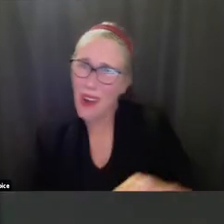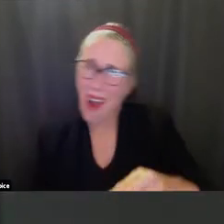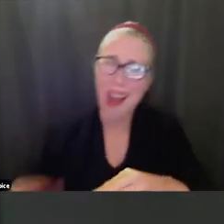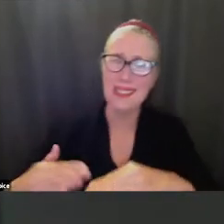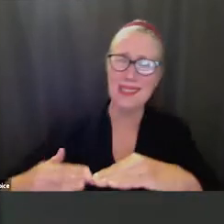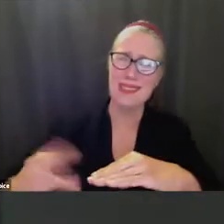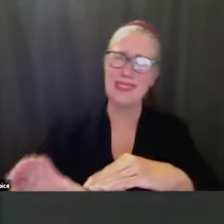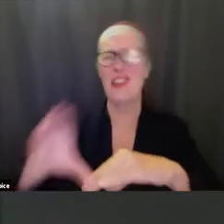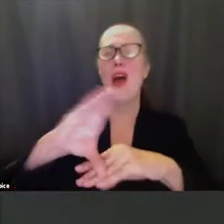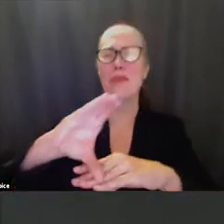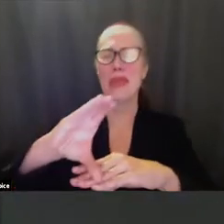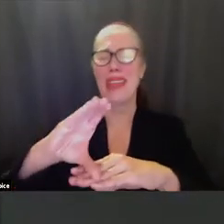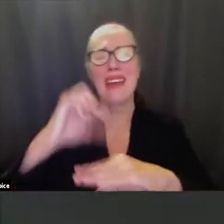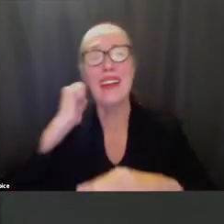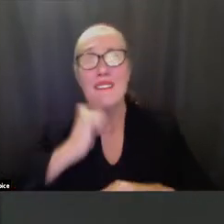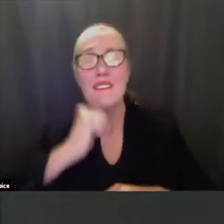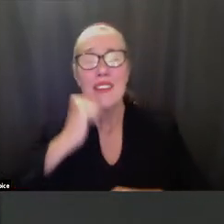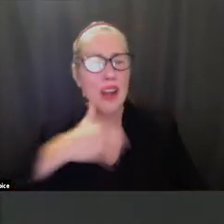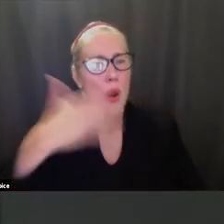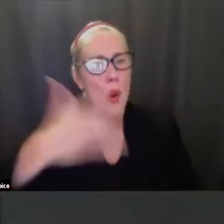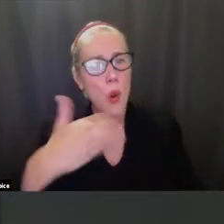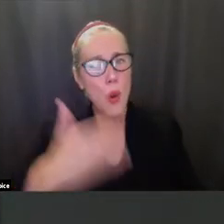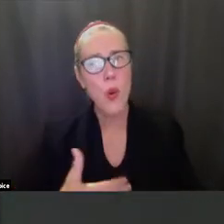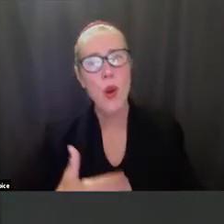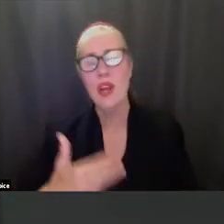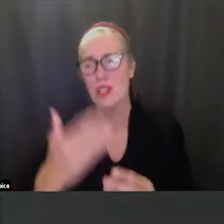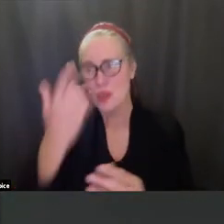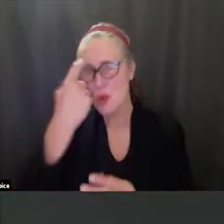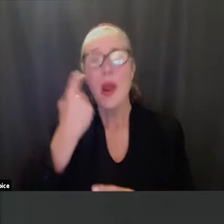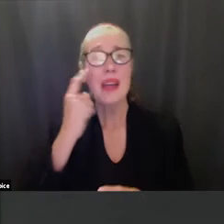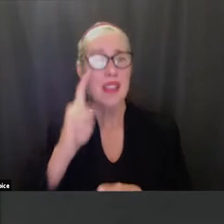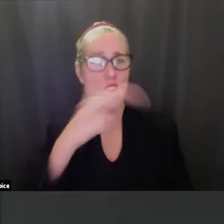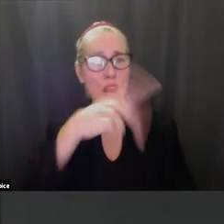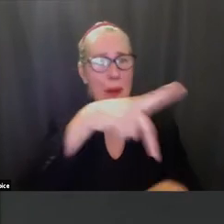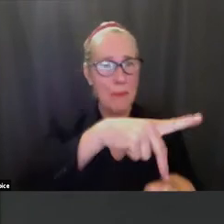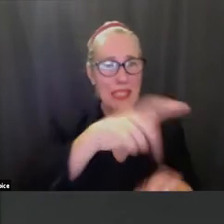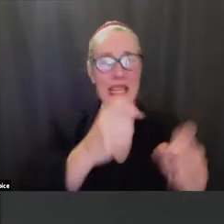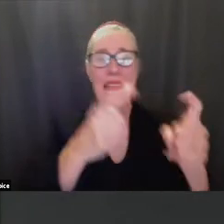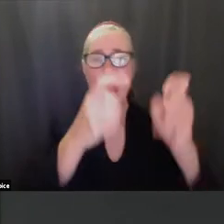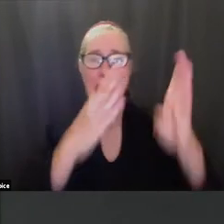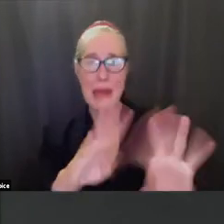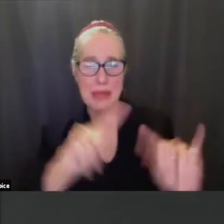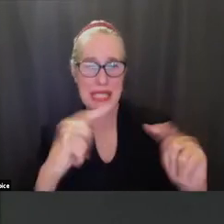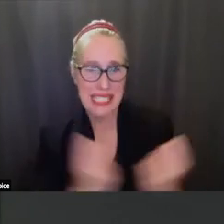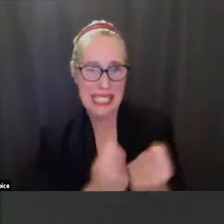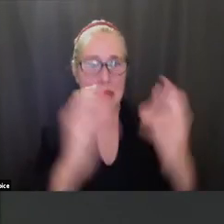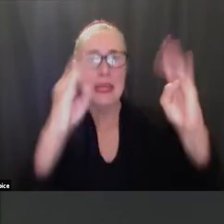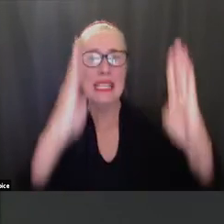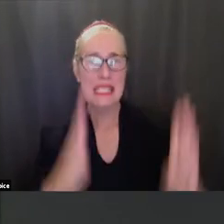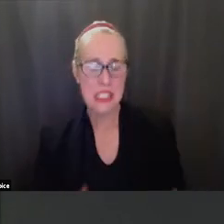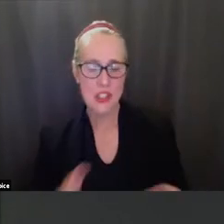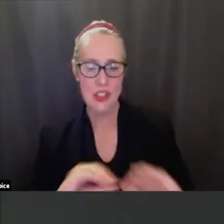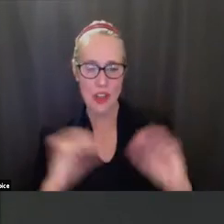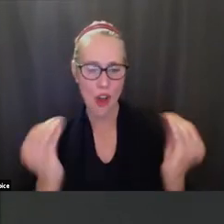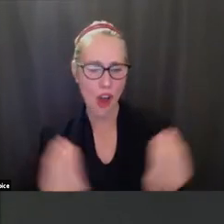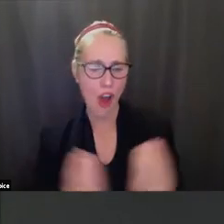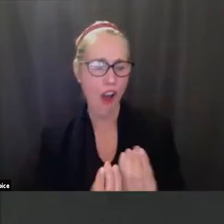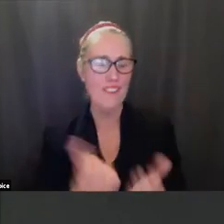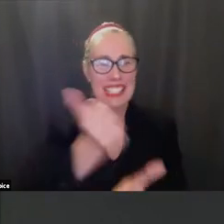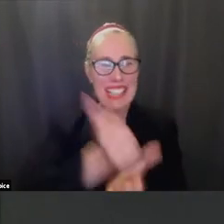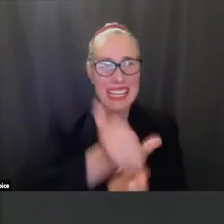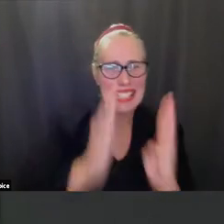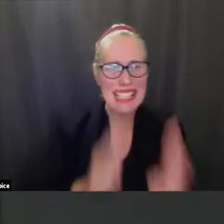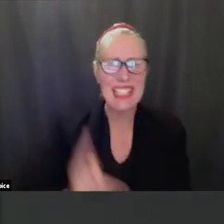every day i want to acknowledge the principals the admin team the teachers the office assistants the nurses